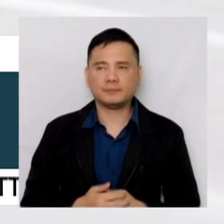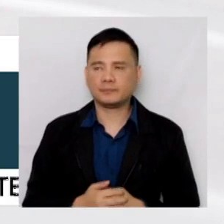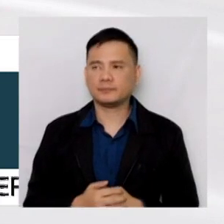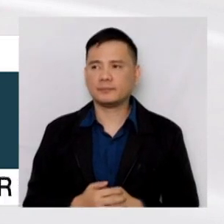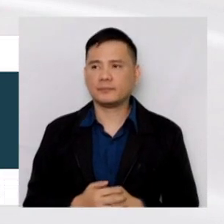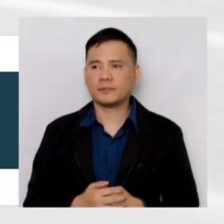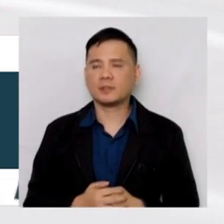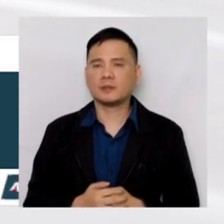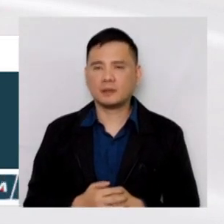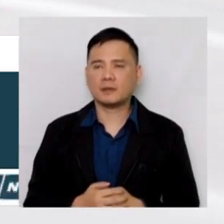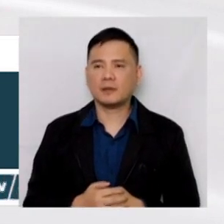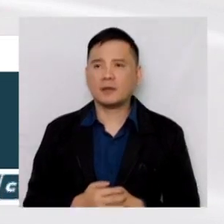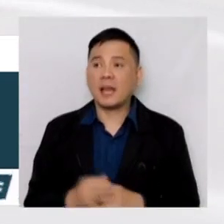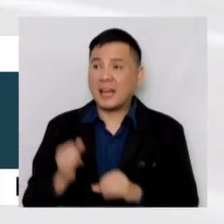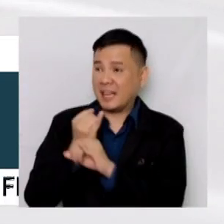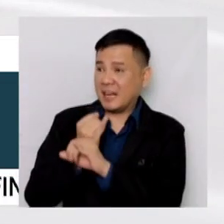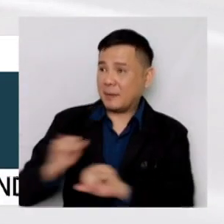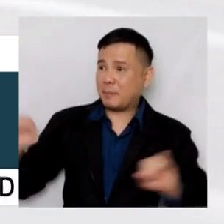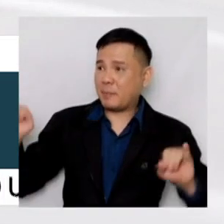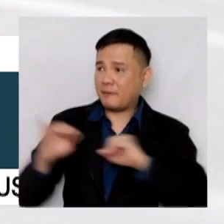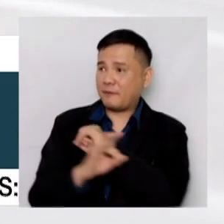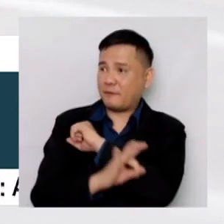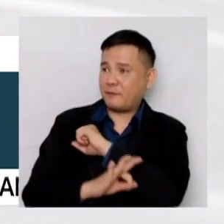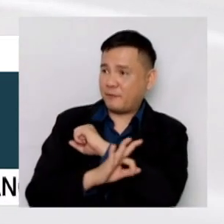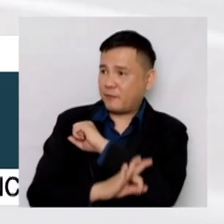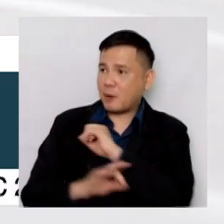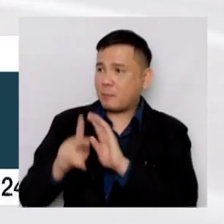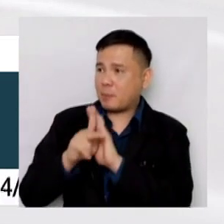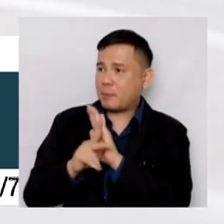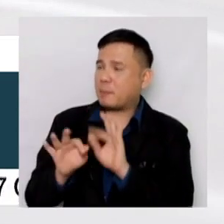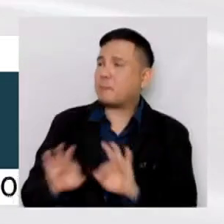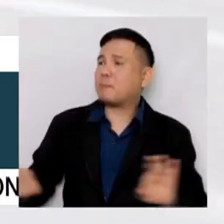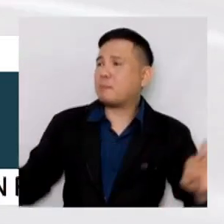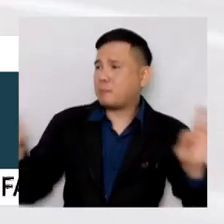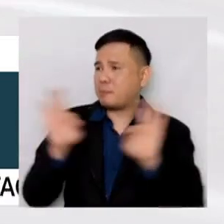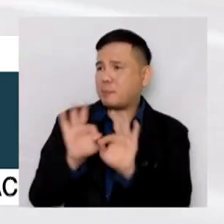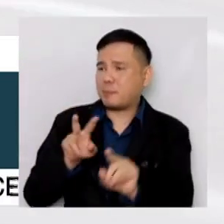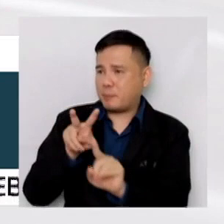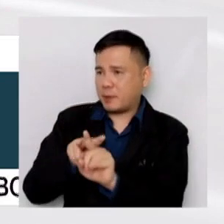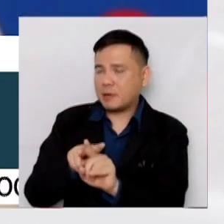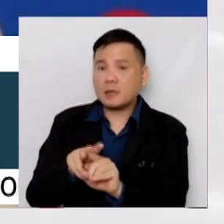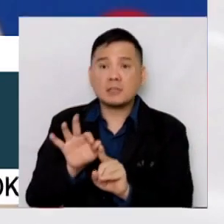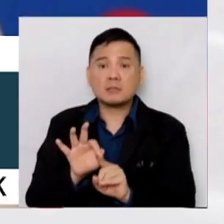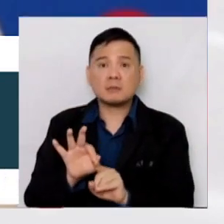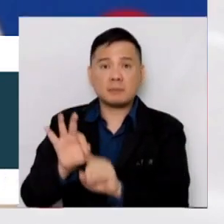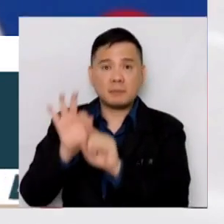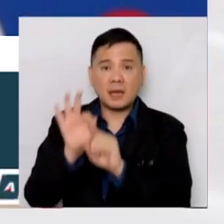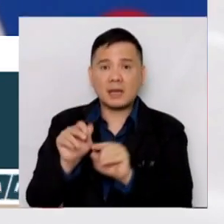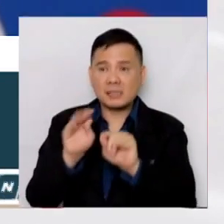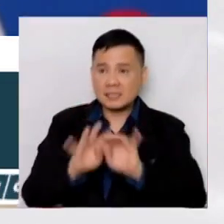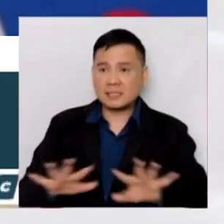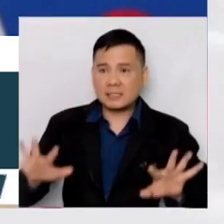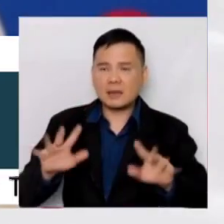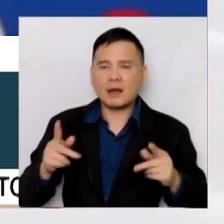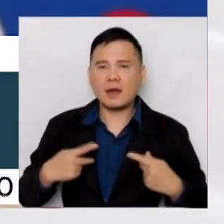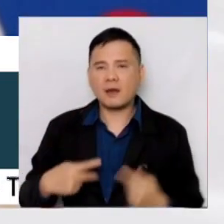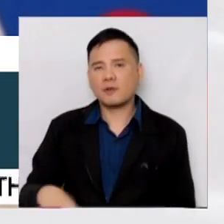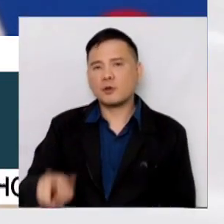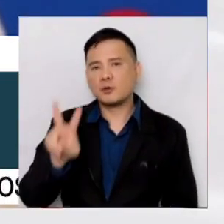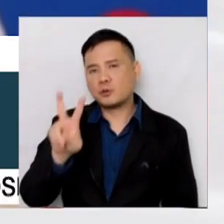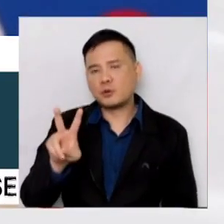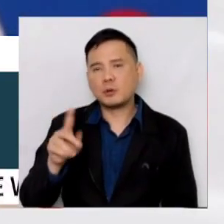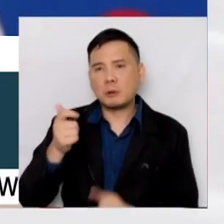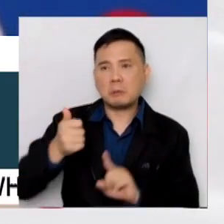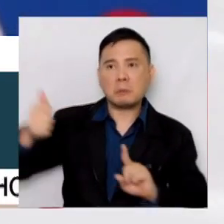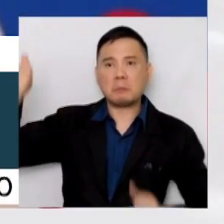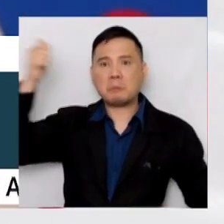excellent position, especially given that, for example, the geopolitics in this area, where there are two great powers.